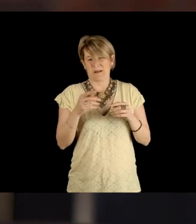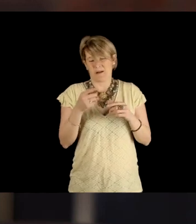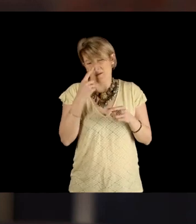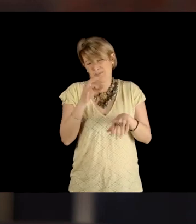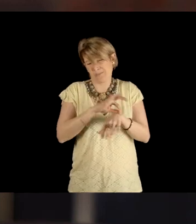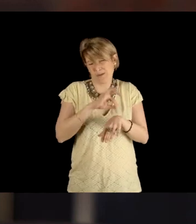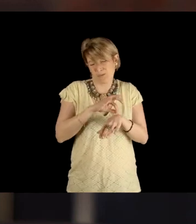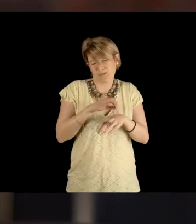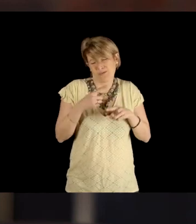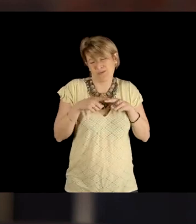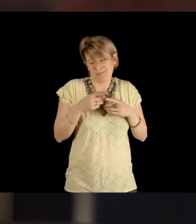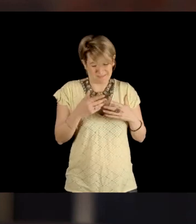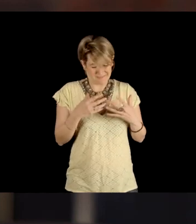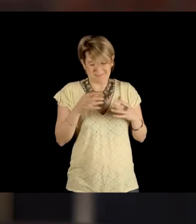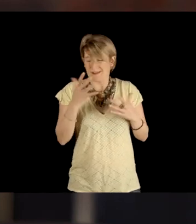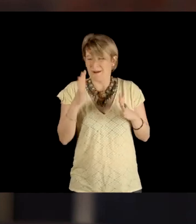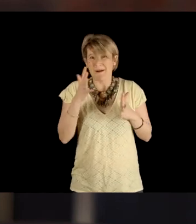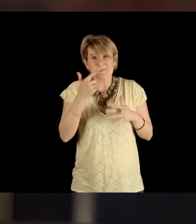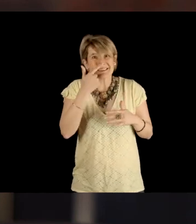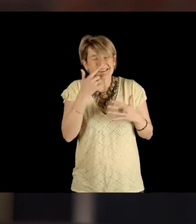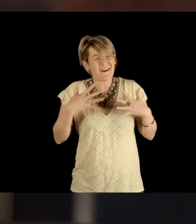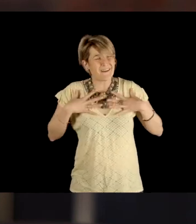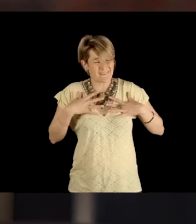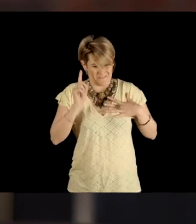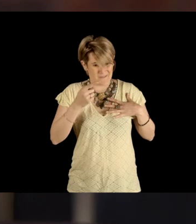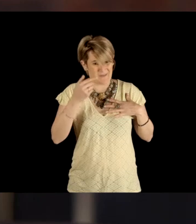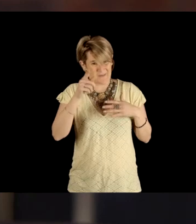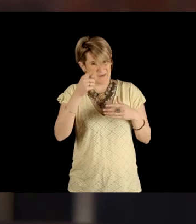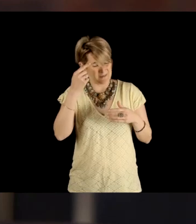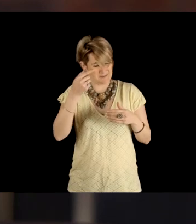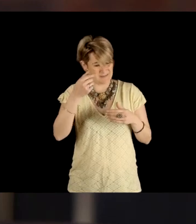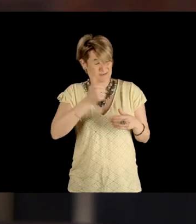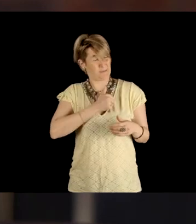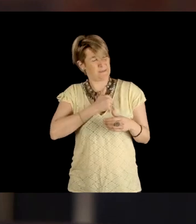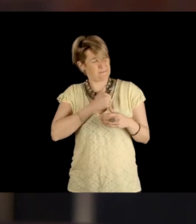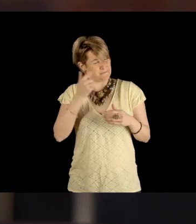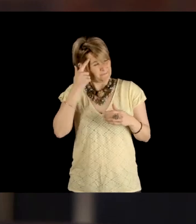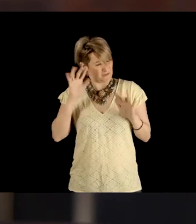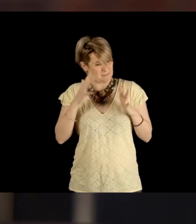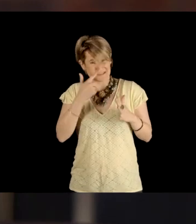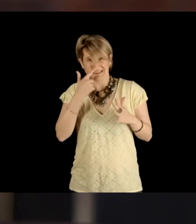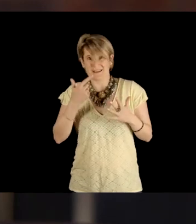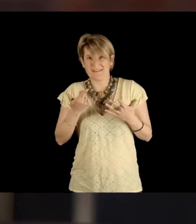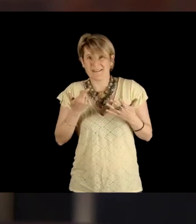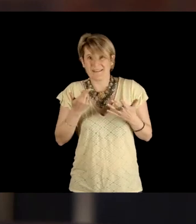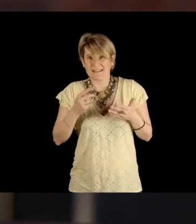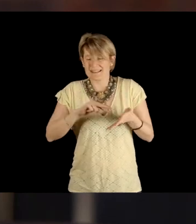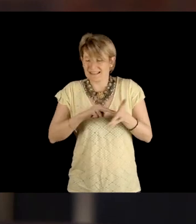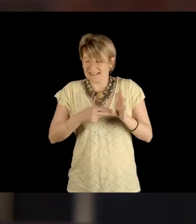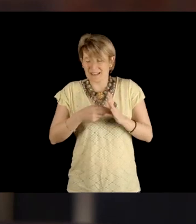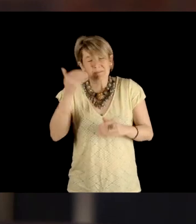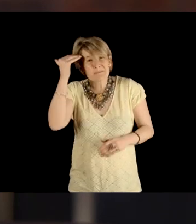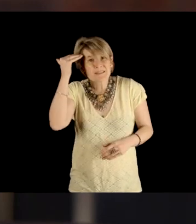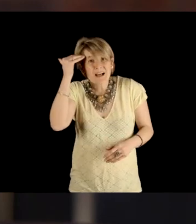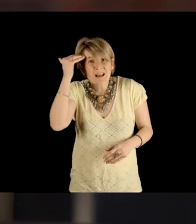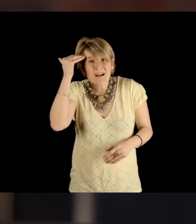Let's take a few moments and gently observe how you felt. Scan the whole system, your entire body, your mind and your heart.